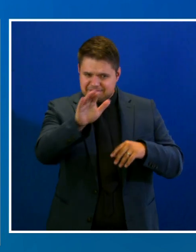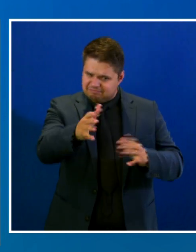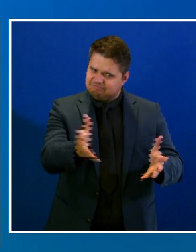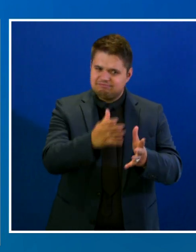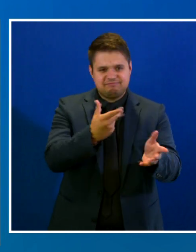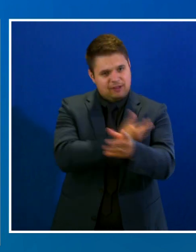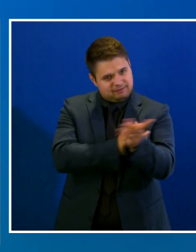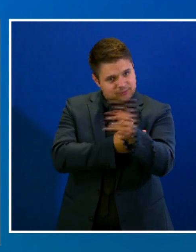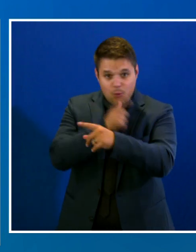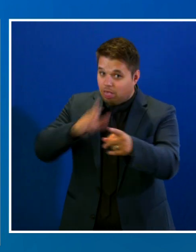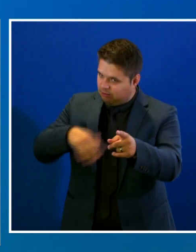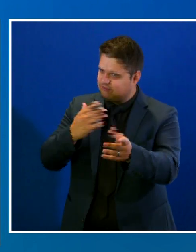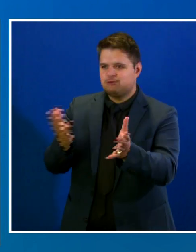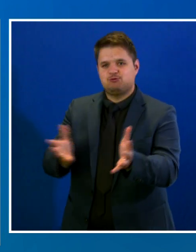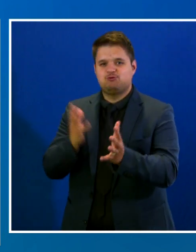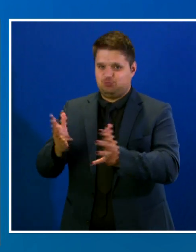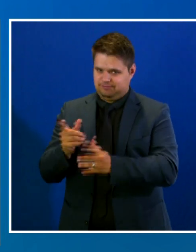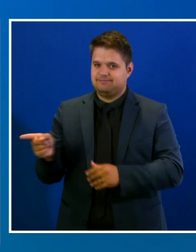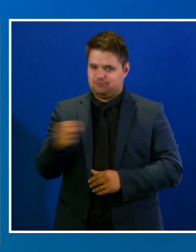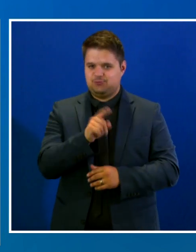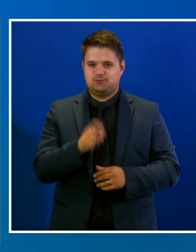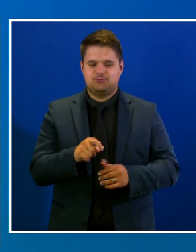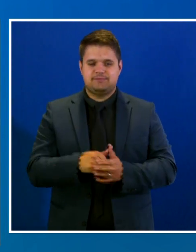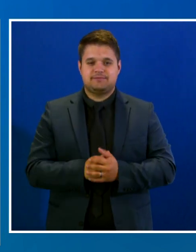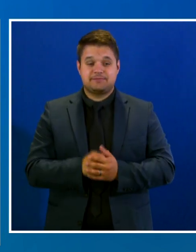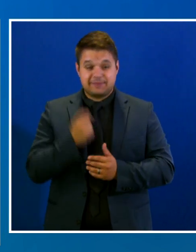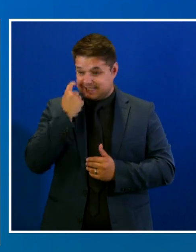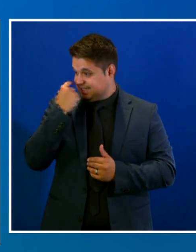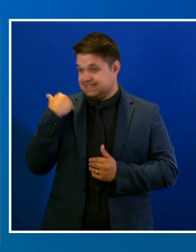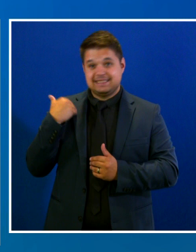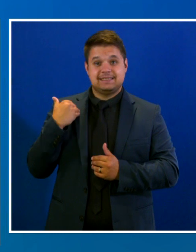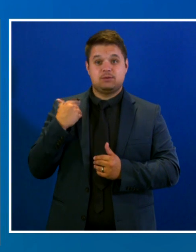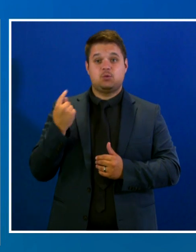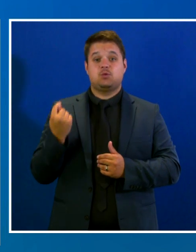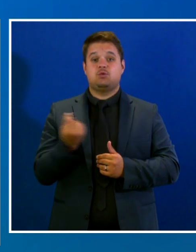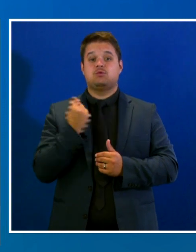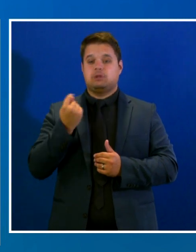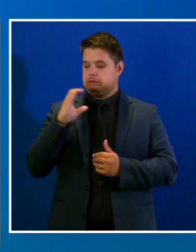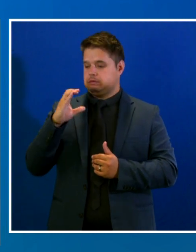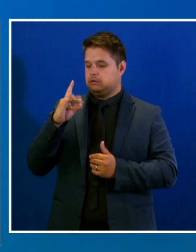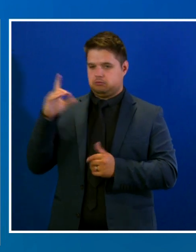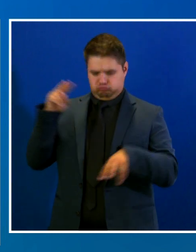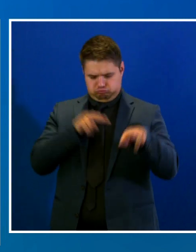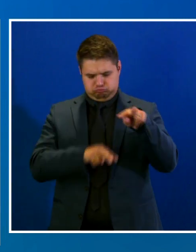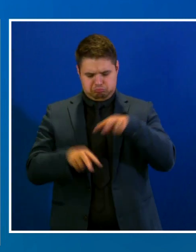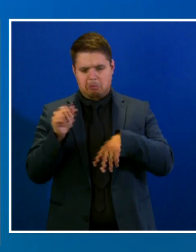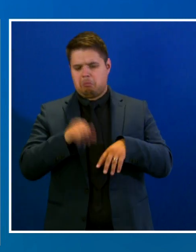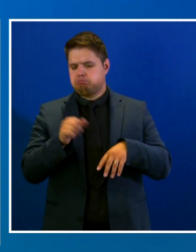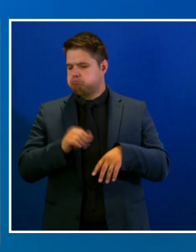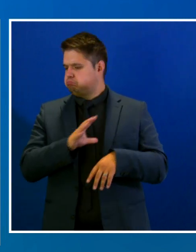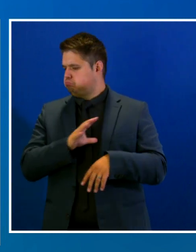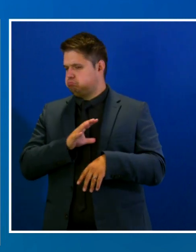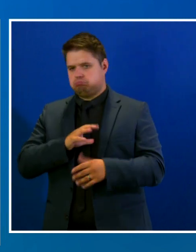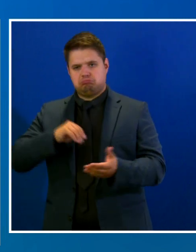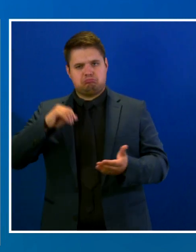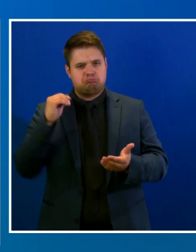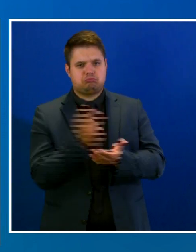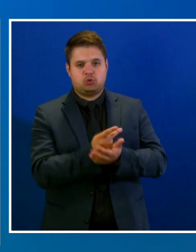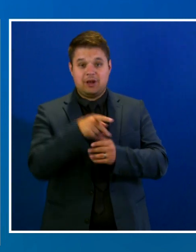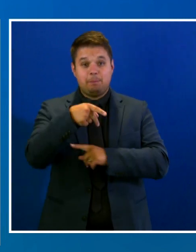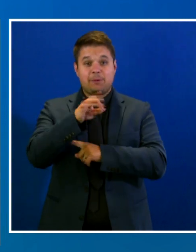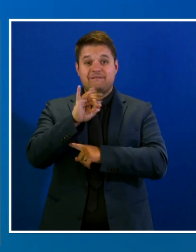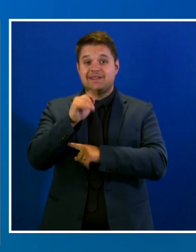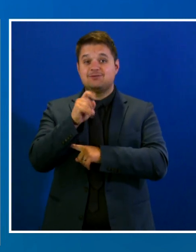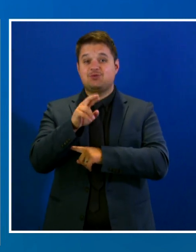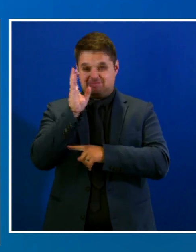authorization for the Pfizer vaccine to include youth 12 to 15 years old after a clinical